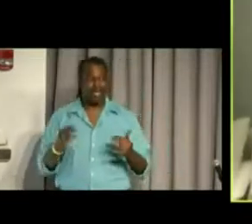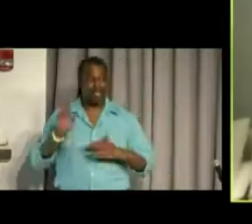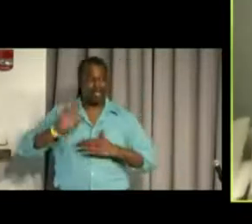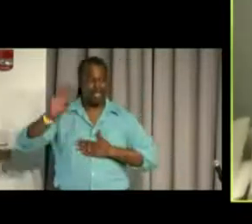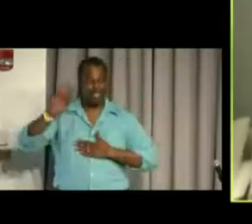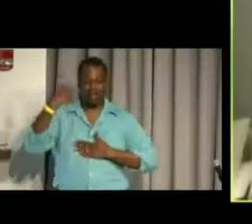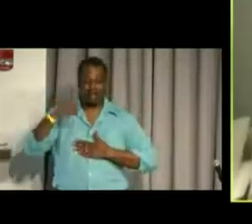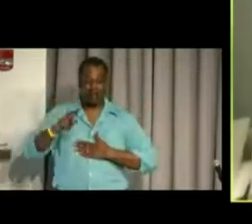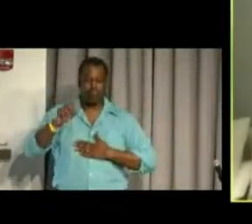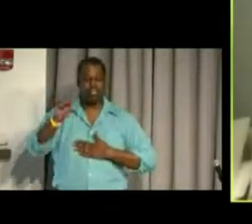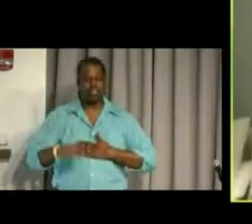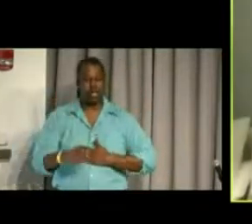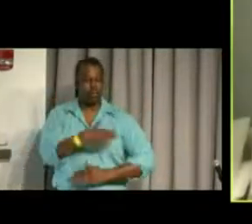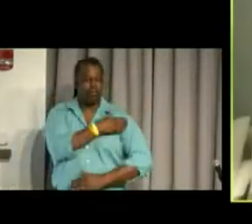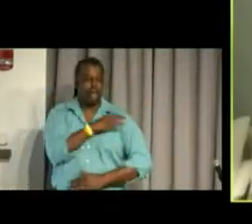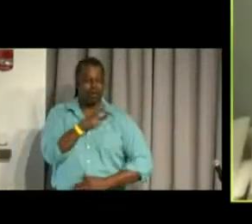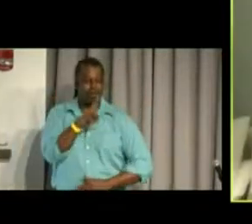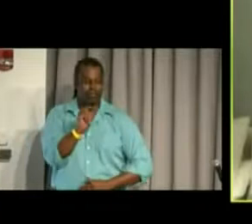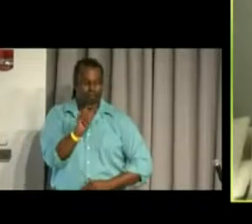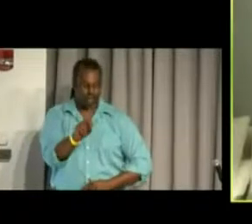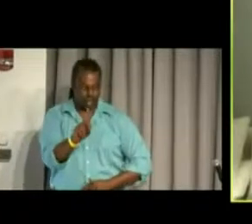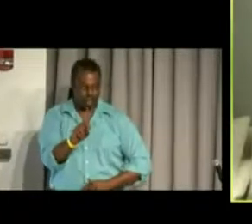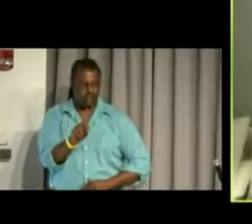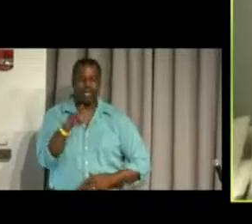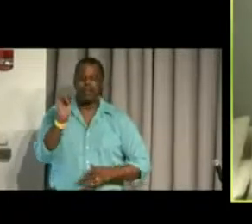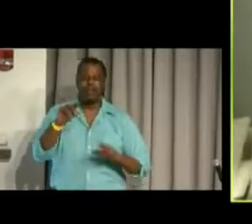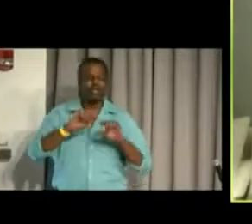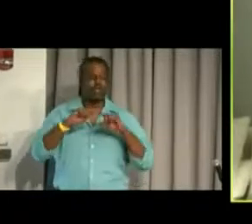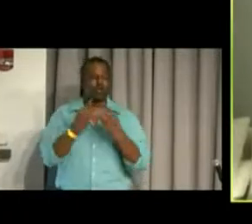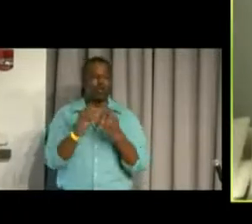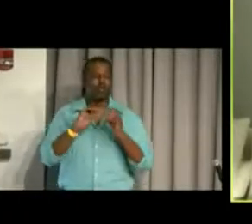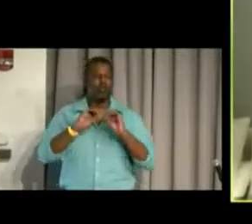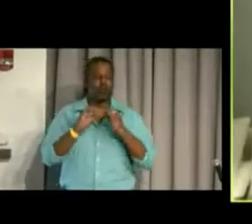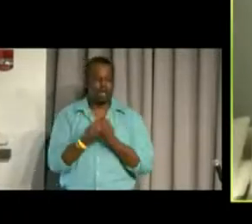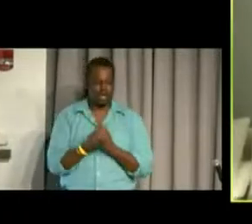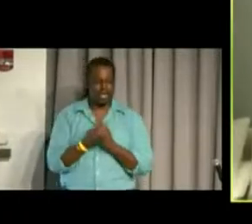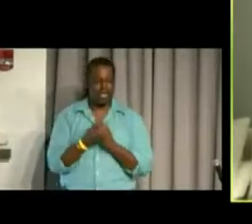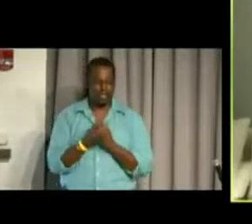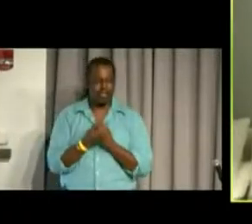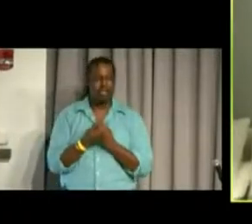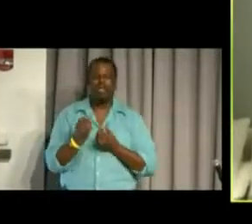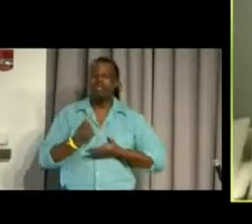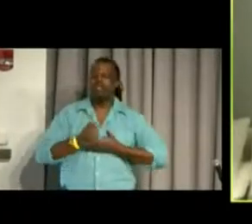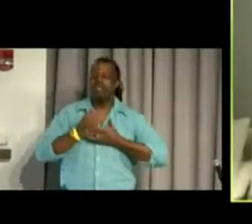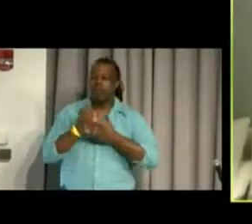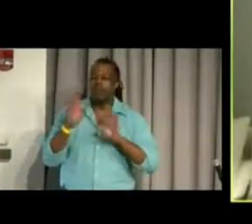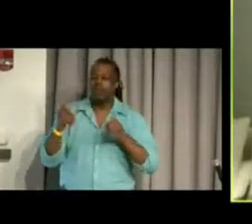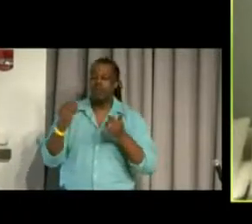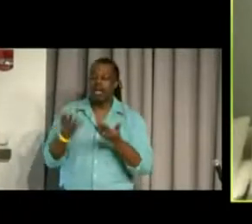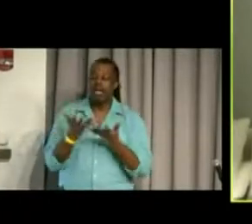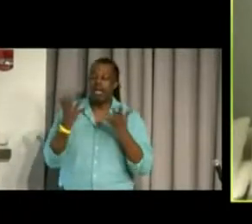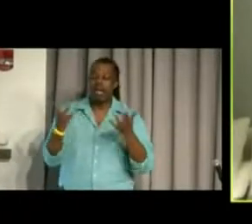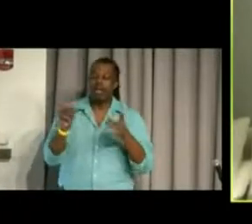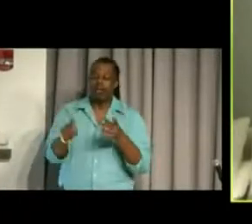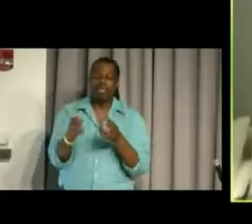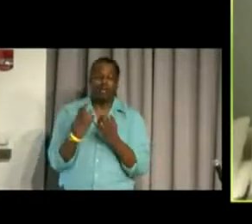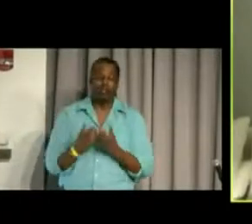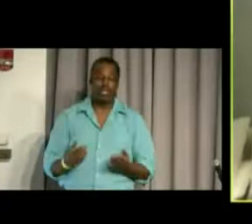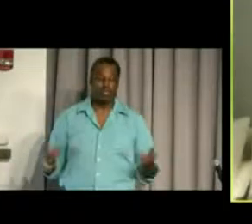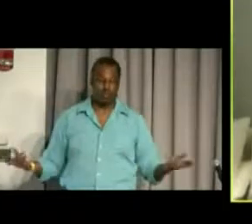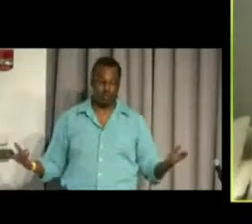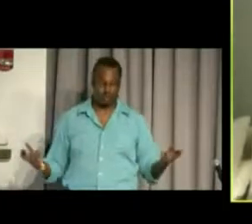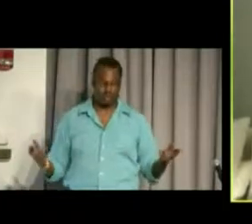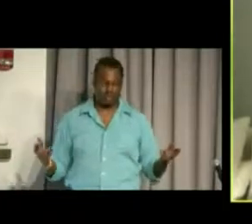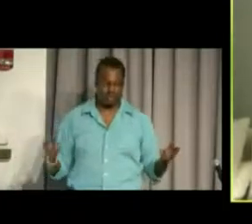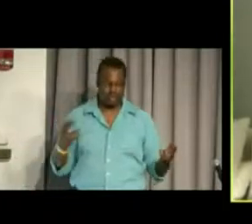Fund, a community fund of Southern movement organizations that have come together to move much needed resources to Southern frontline